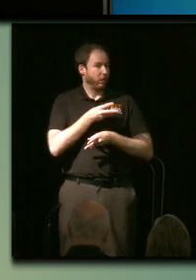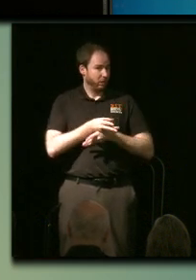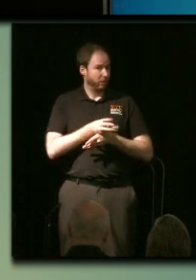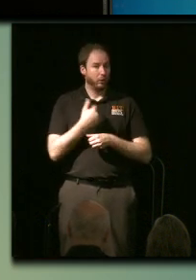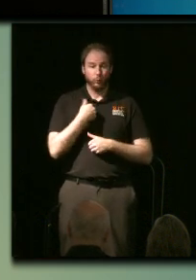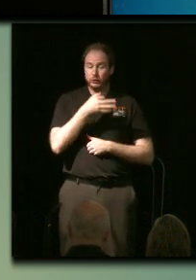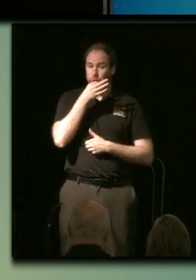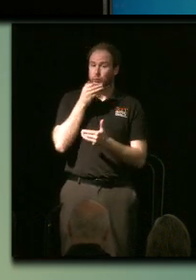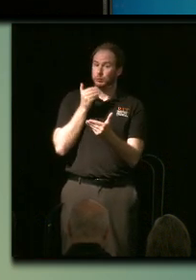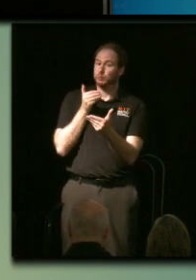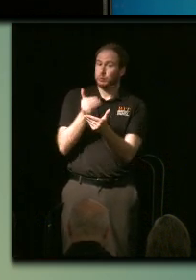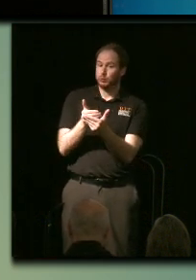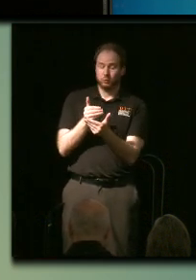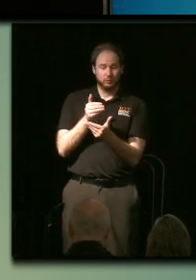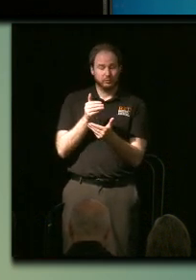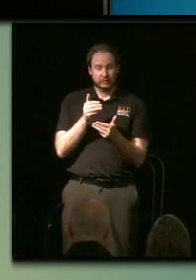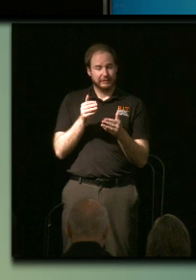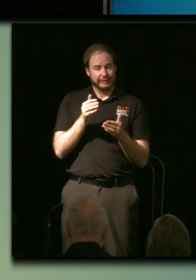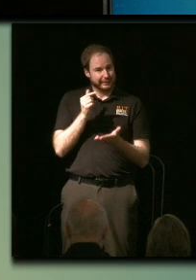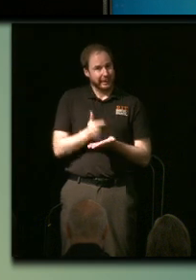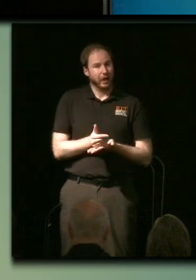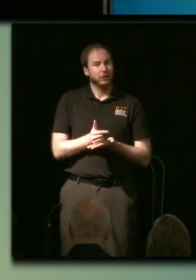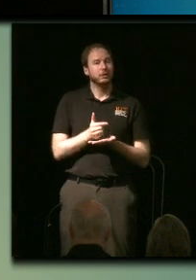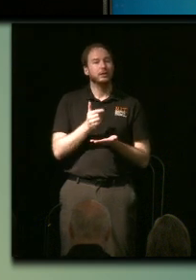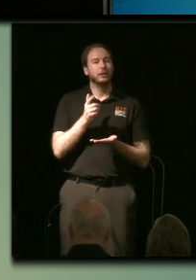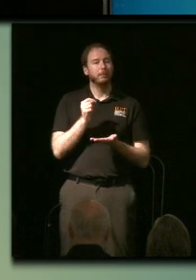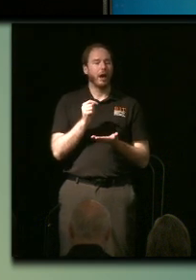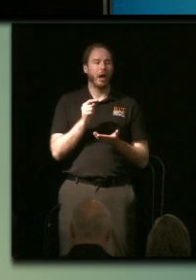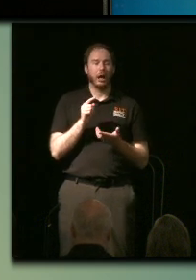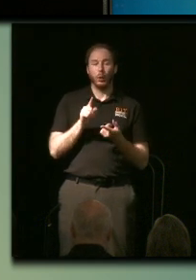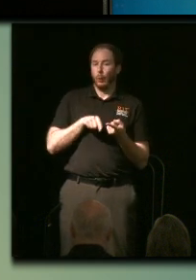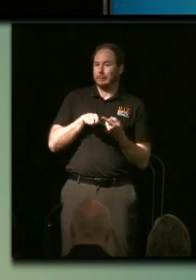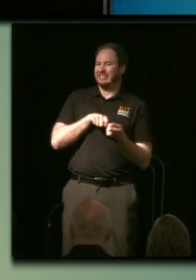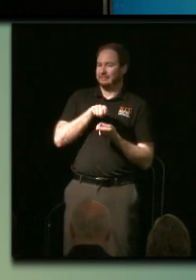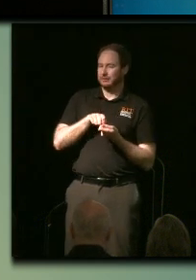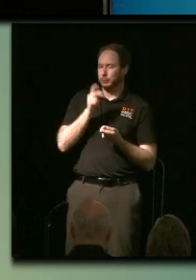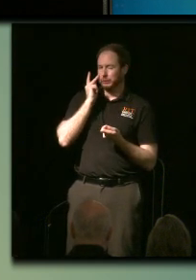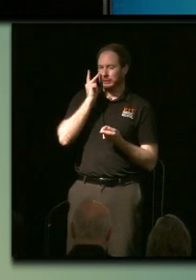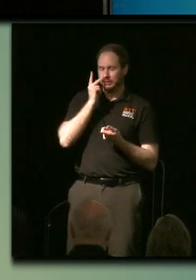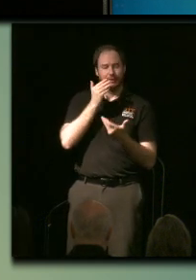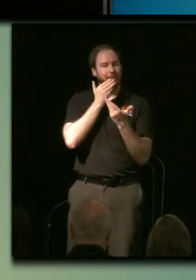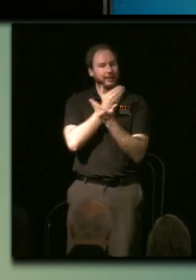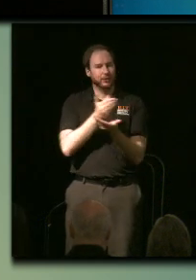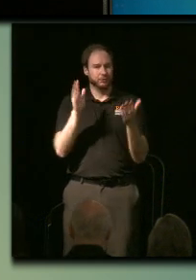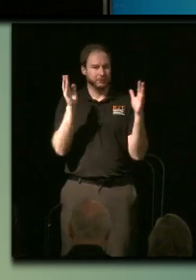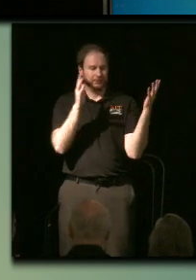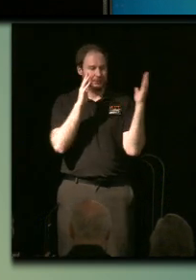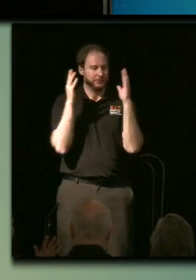get there. There's no question. Just a question of when. Thank you very much.